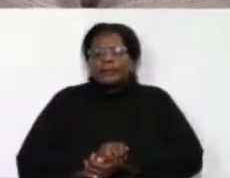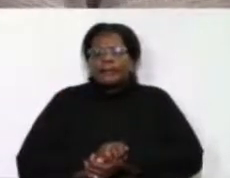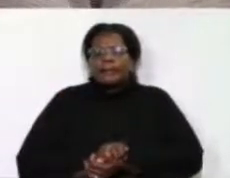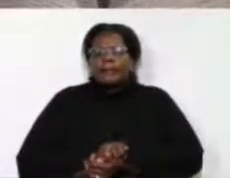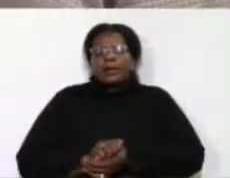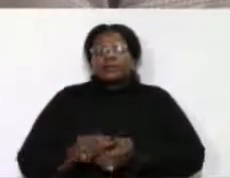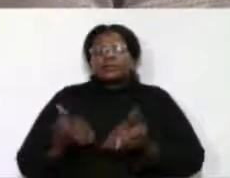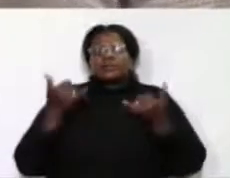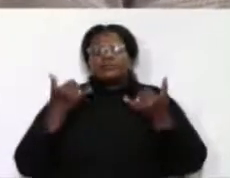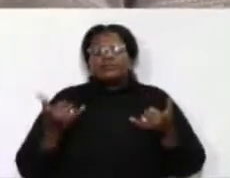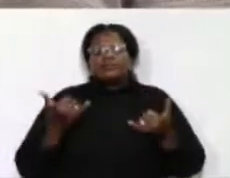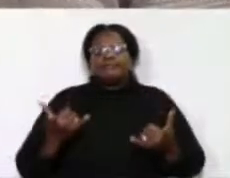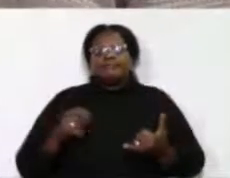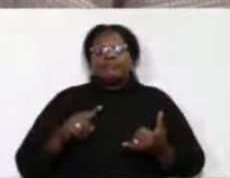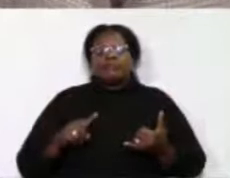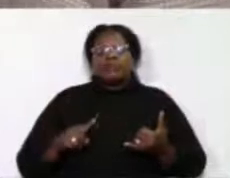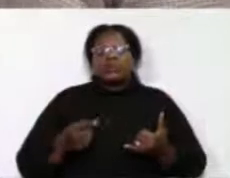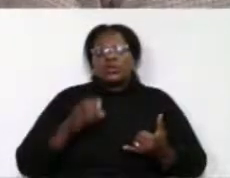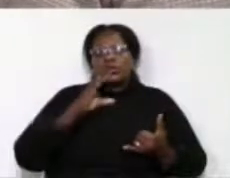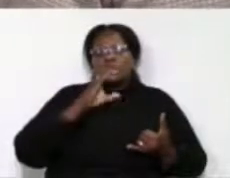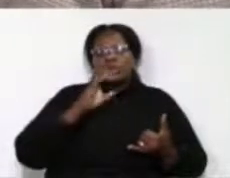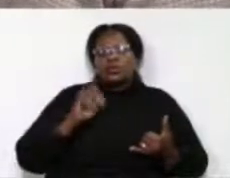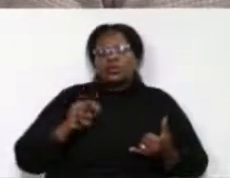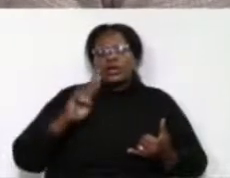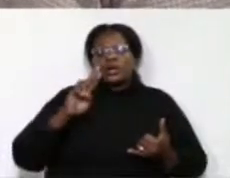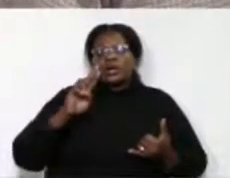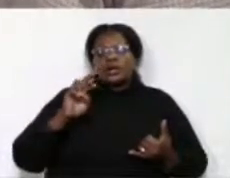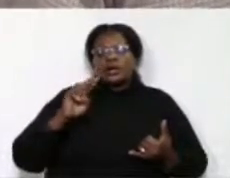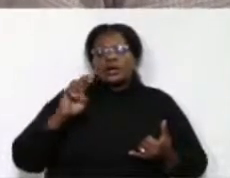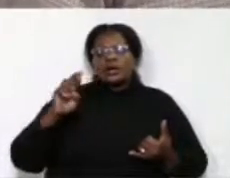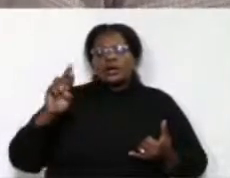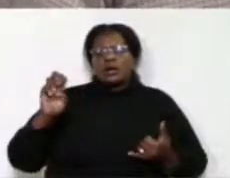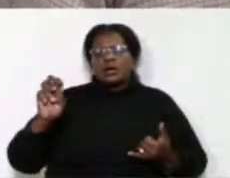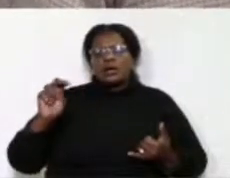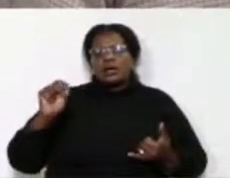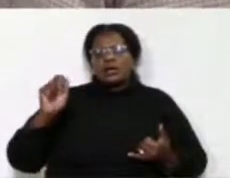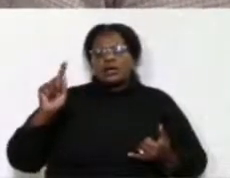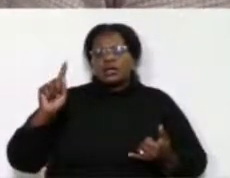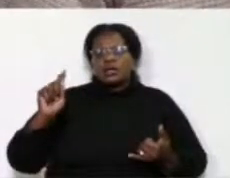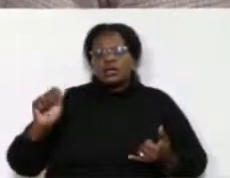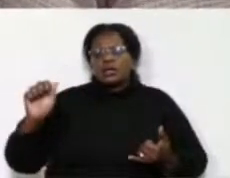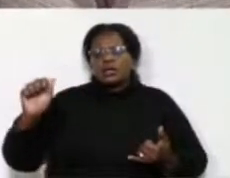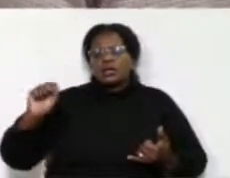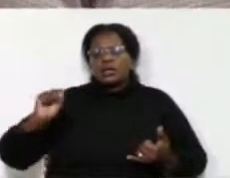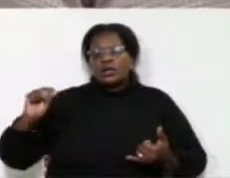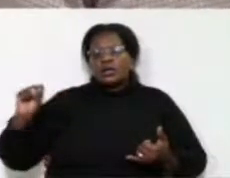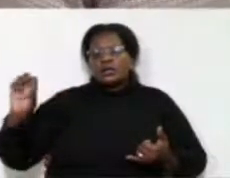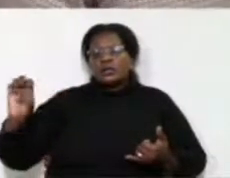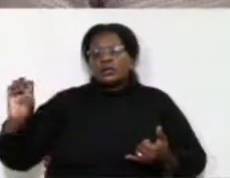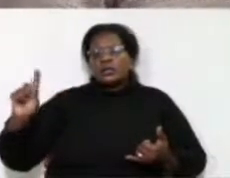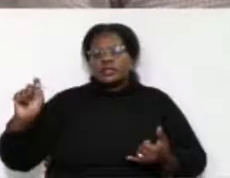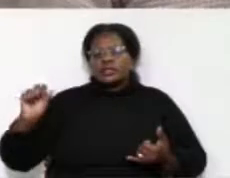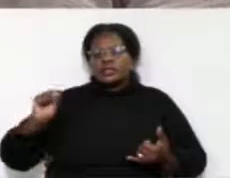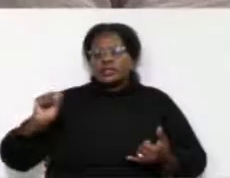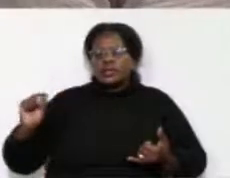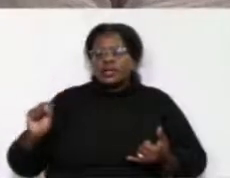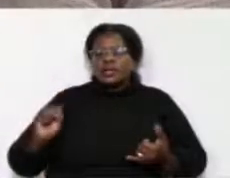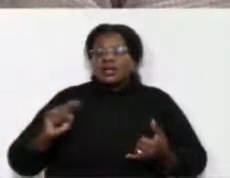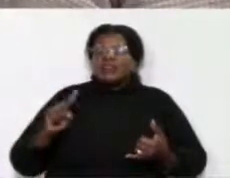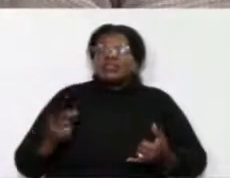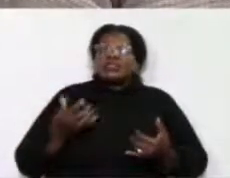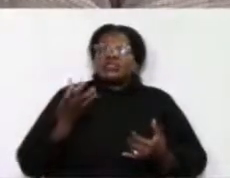assets. And I just said here, these are my red notes. Money owed to you is the receivables.